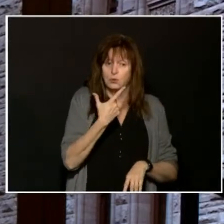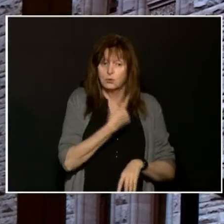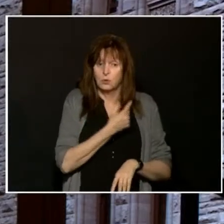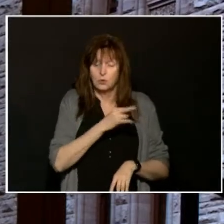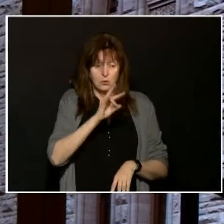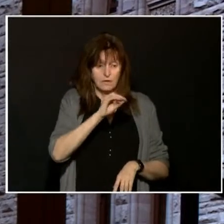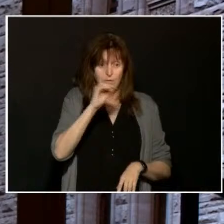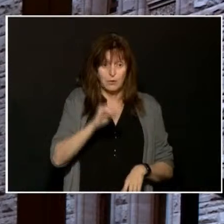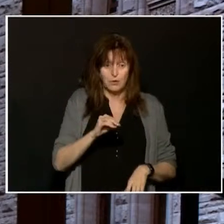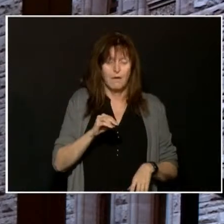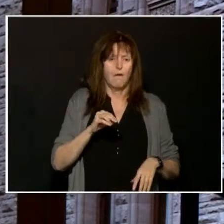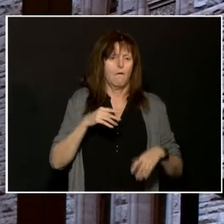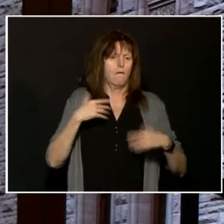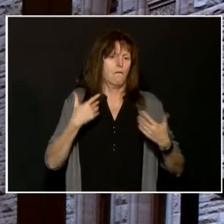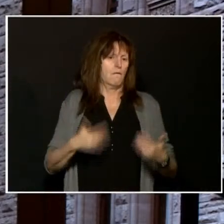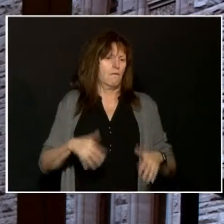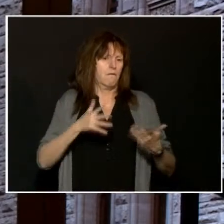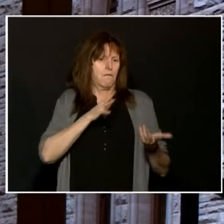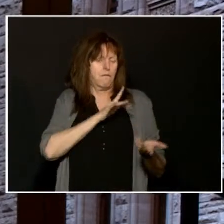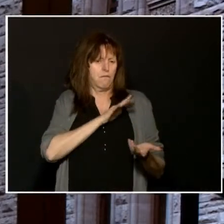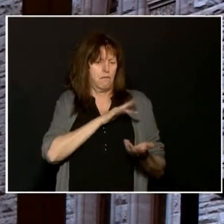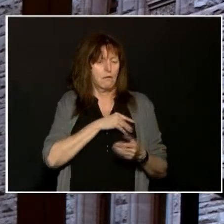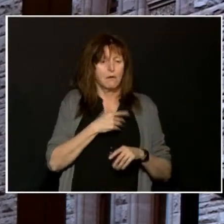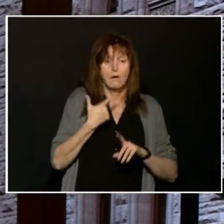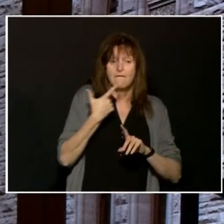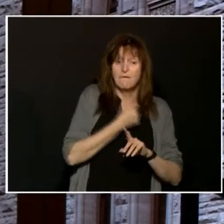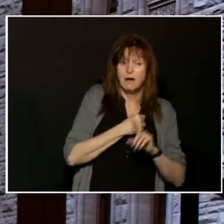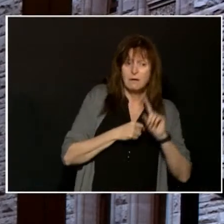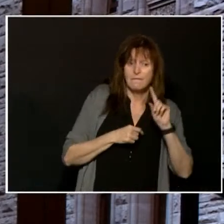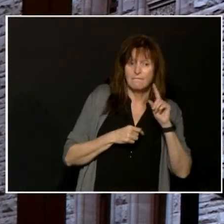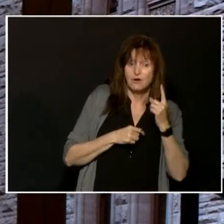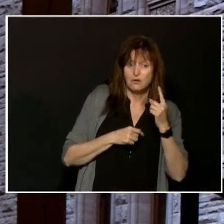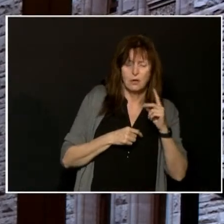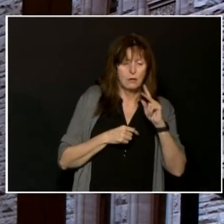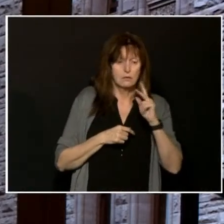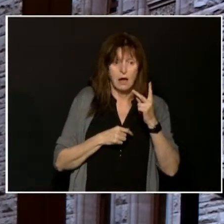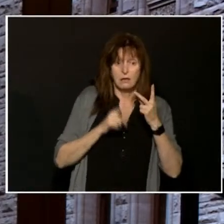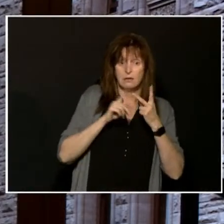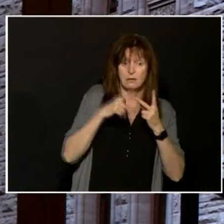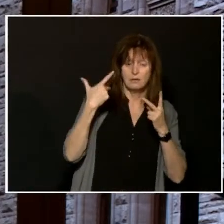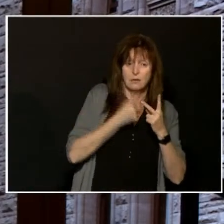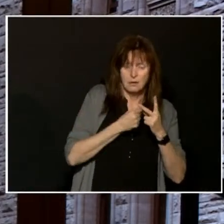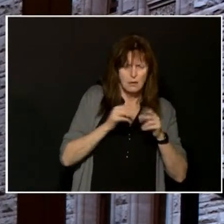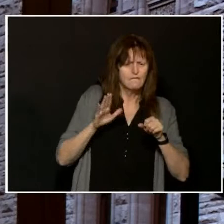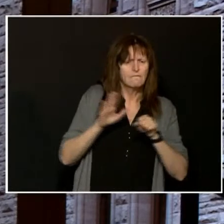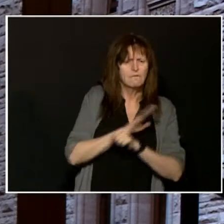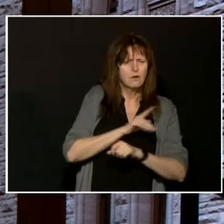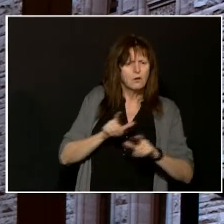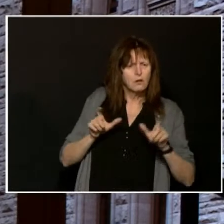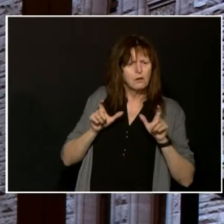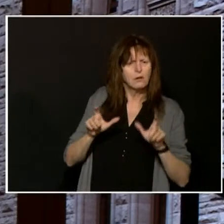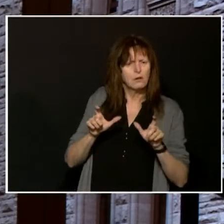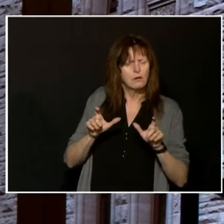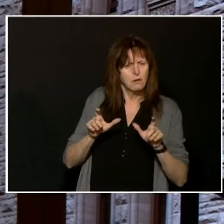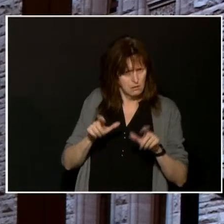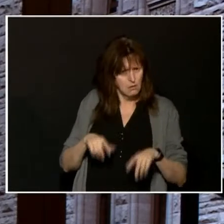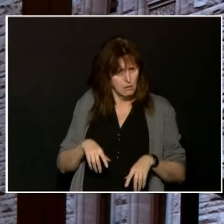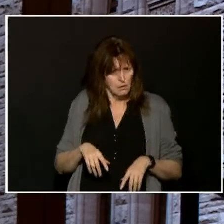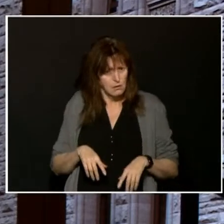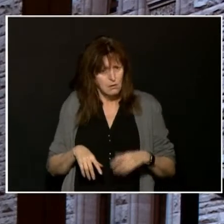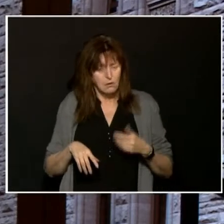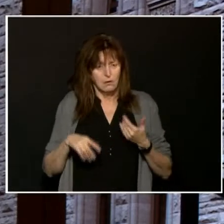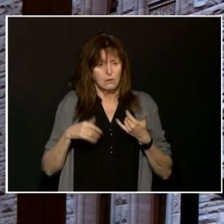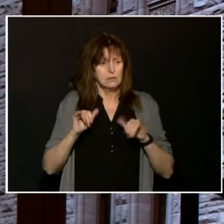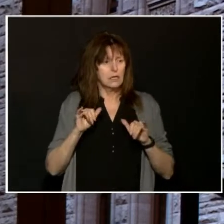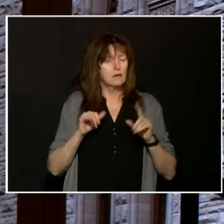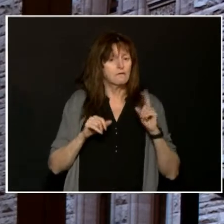full immunization in that. We know that we're seeing the effects of already one dose. There still can be transmission with individuals